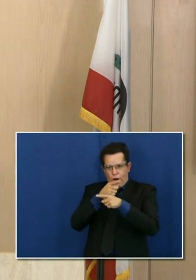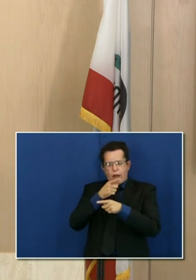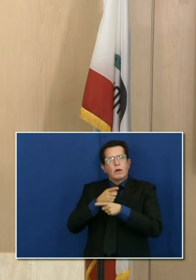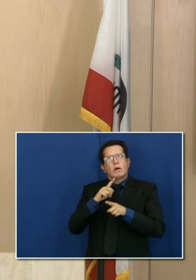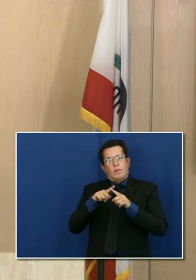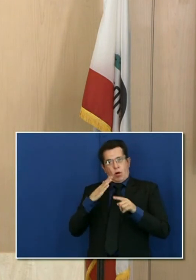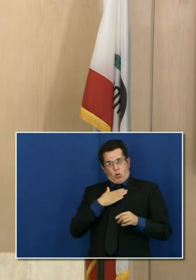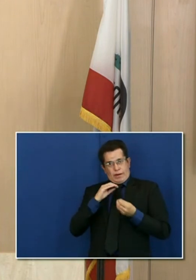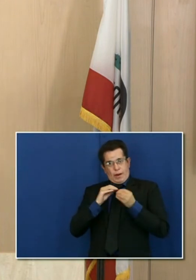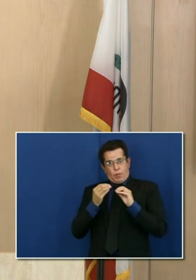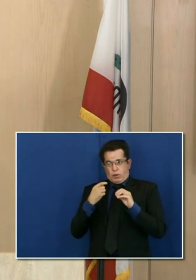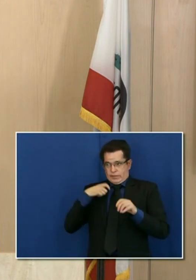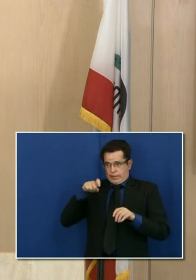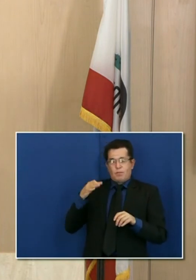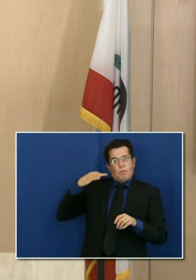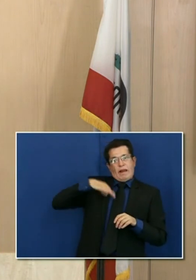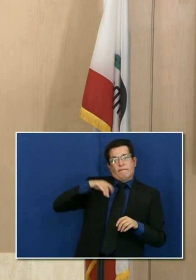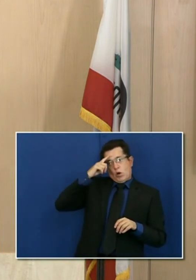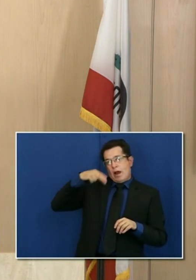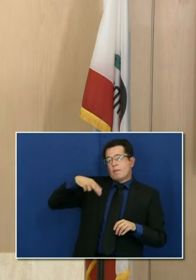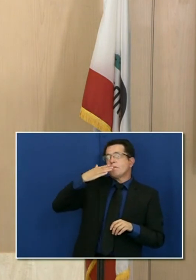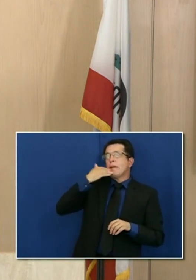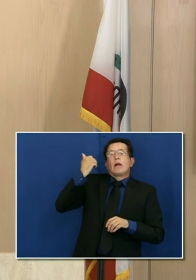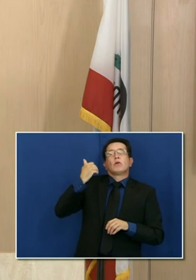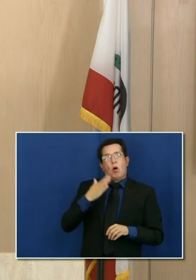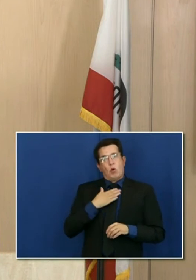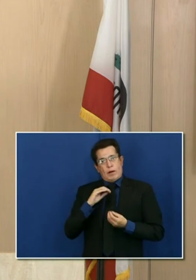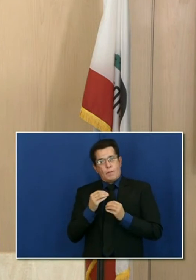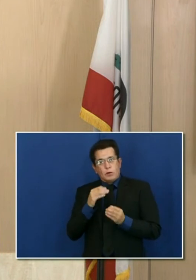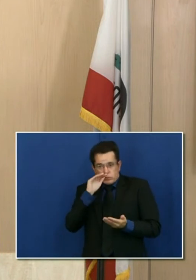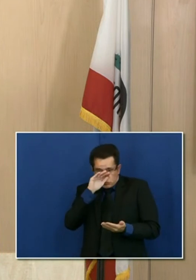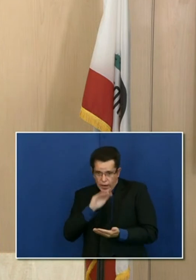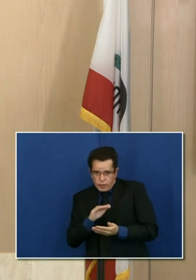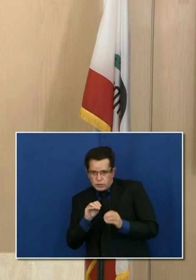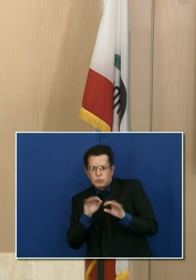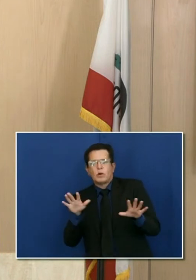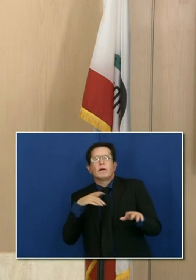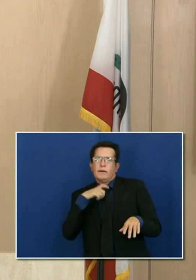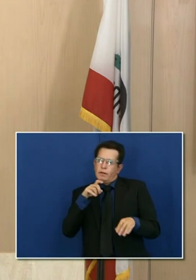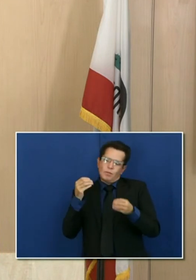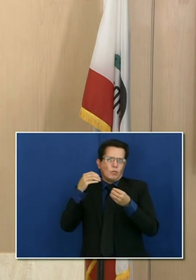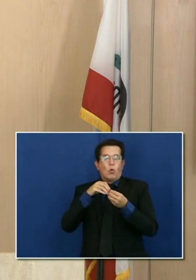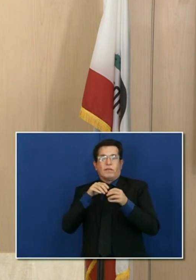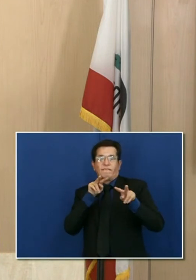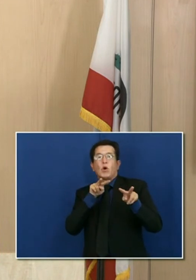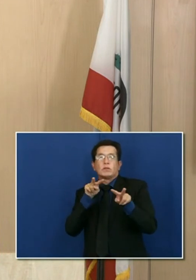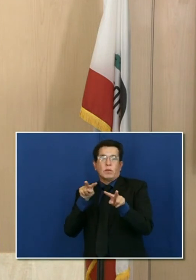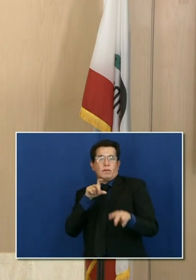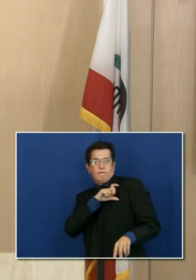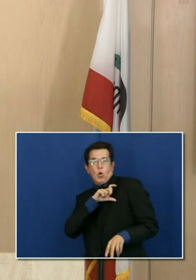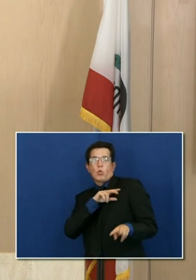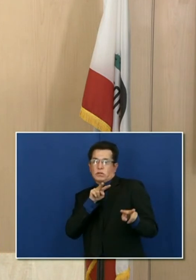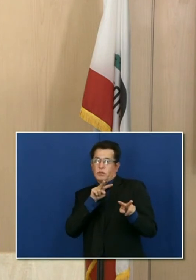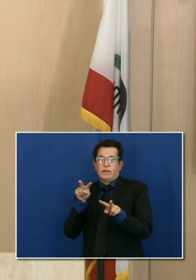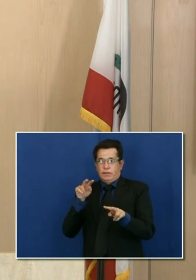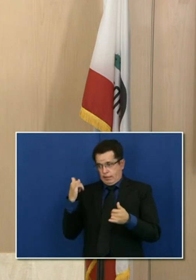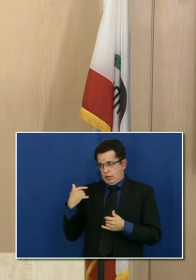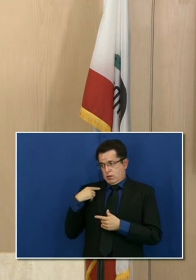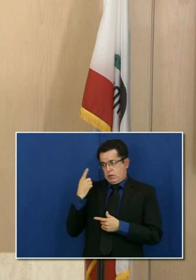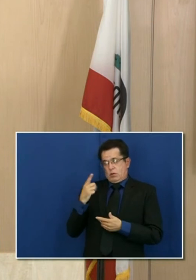to go, in order to benefit the entire community, we have to ensure as best we can that there is enforcement. Over the weekend,